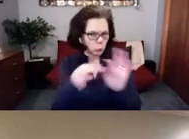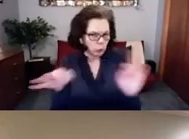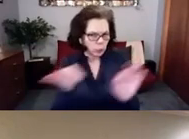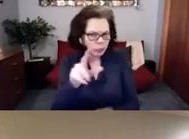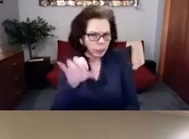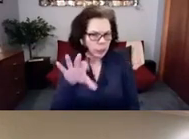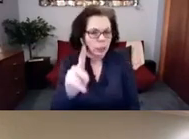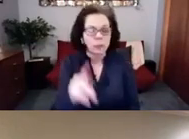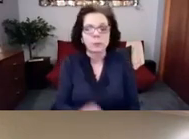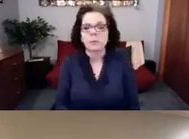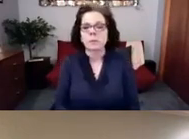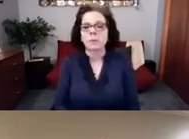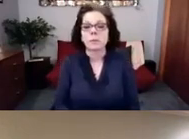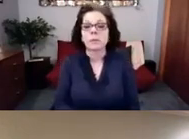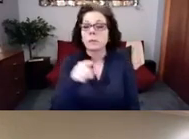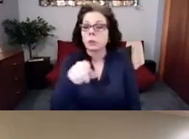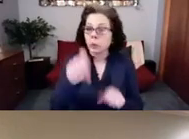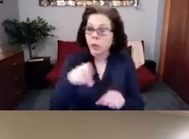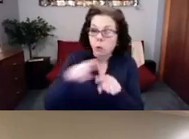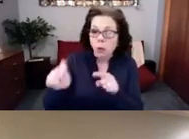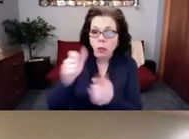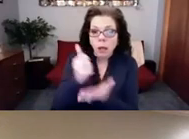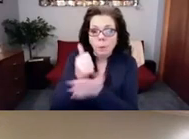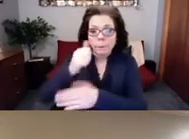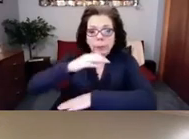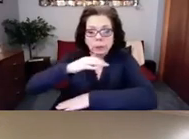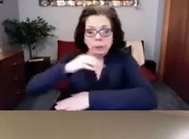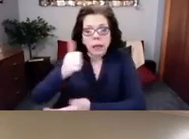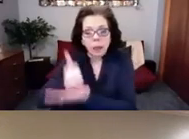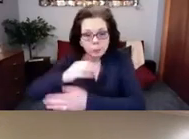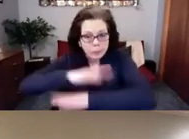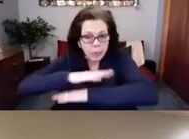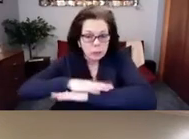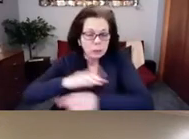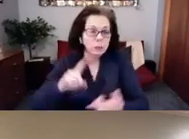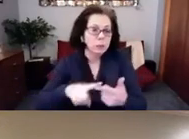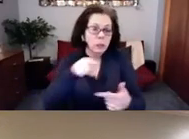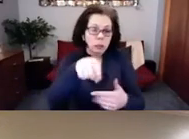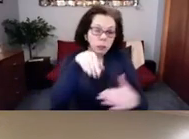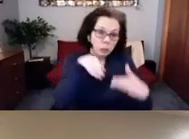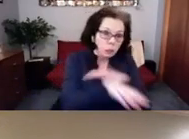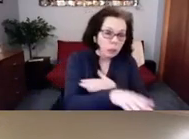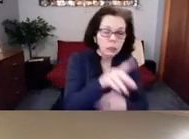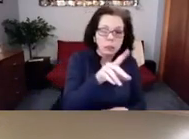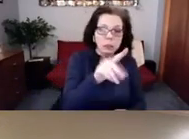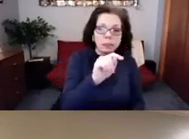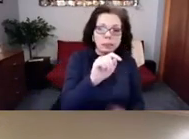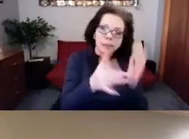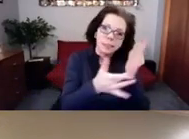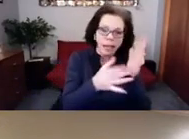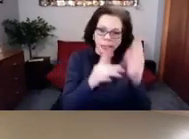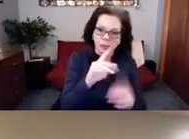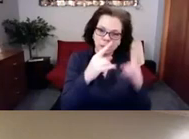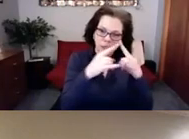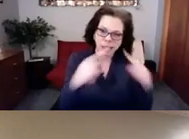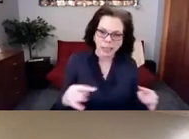can either call our help desk, you can go to a tech tent without an appointment, or you can email the help desk through